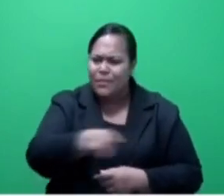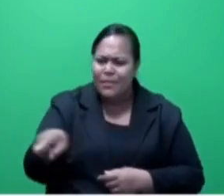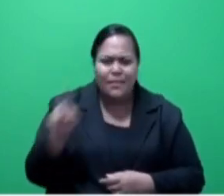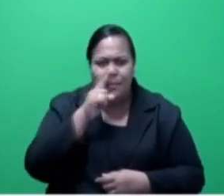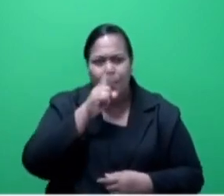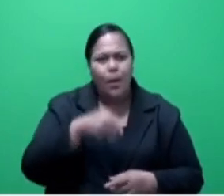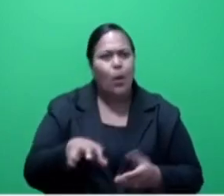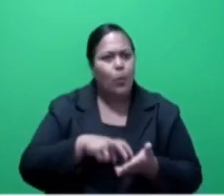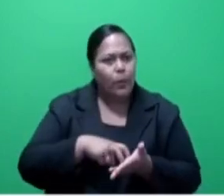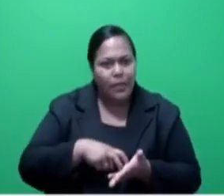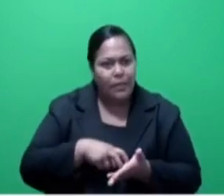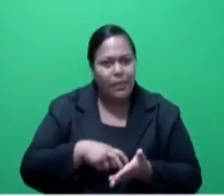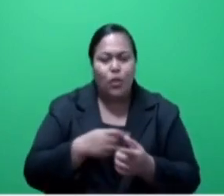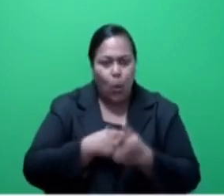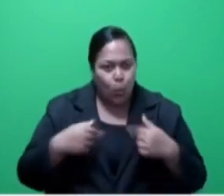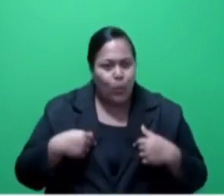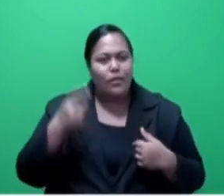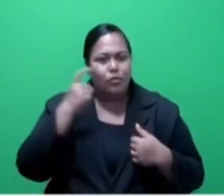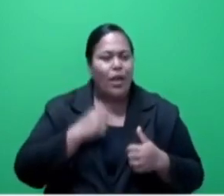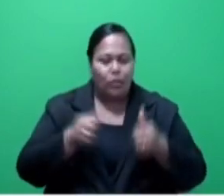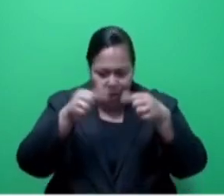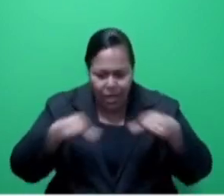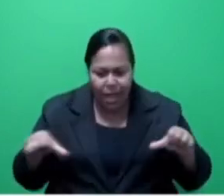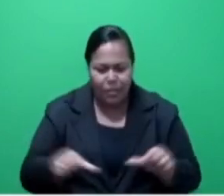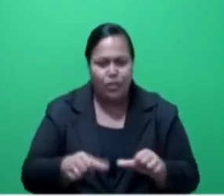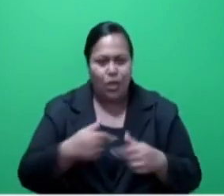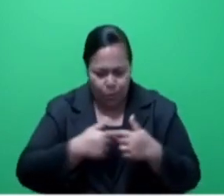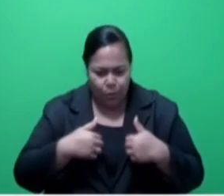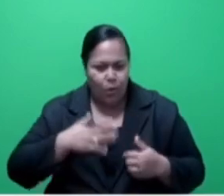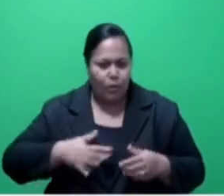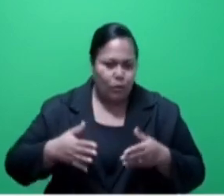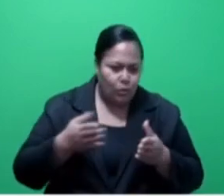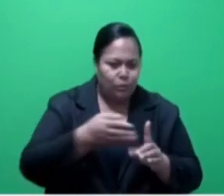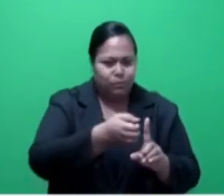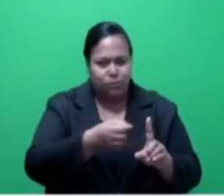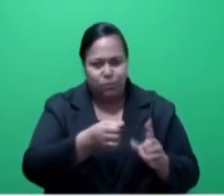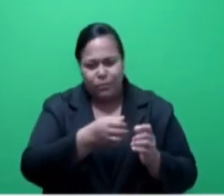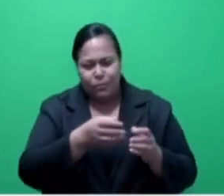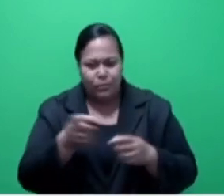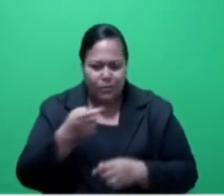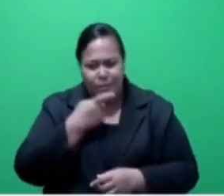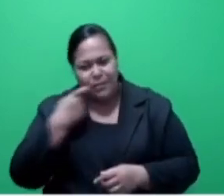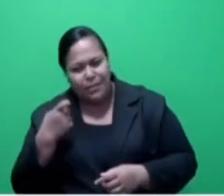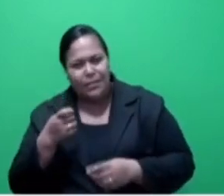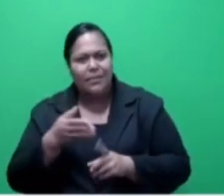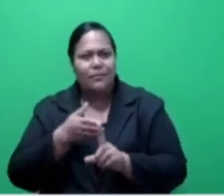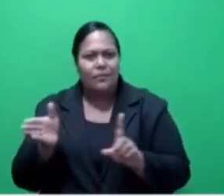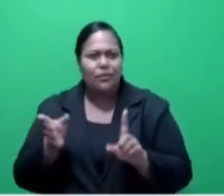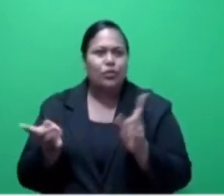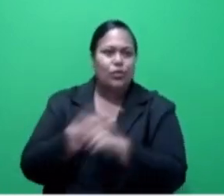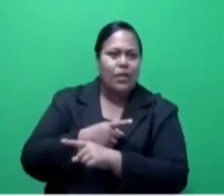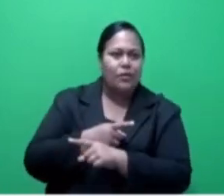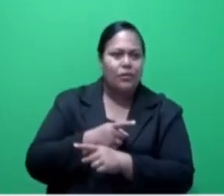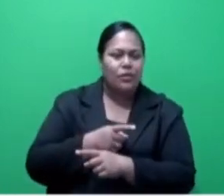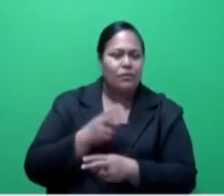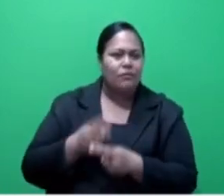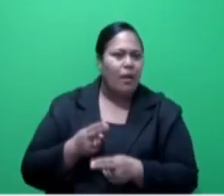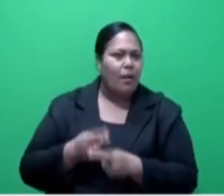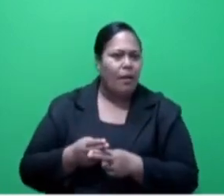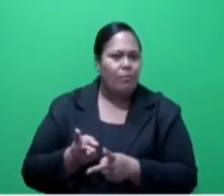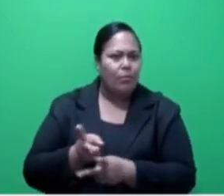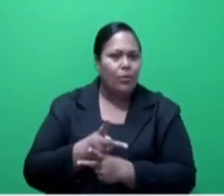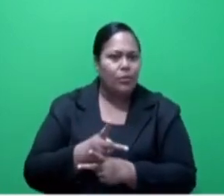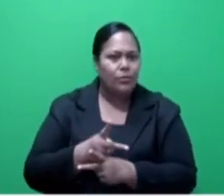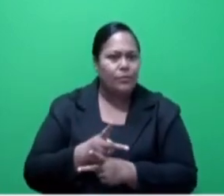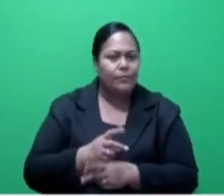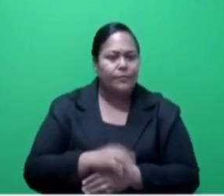of Agriculture, are trying to get them to diversify. This is the hardcore reality, Mr. Speaker, sir. Mr. Speaker, sir, the